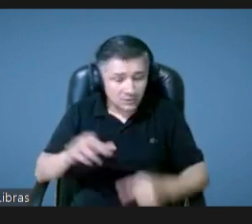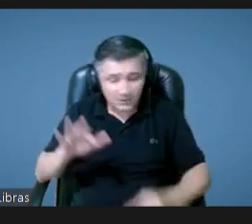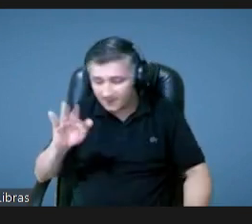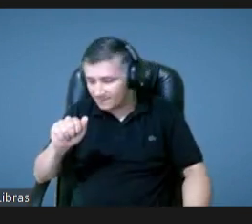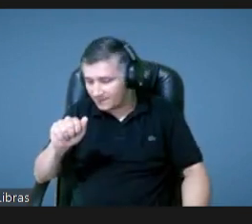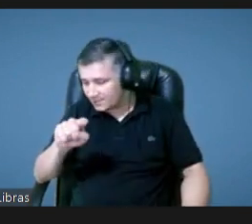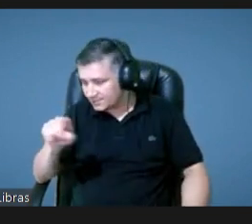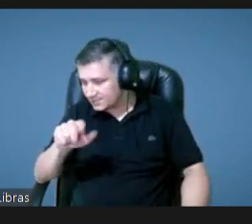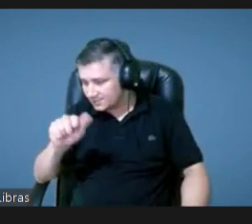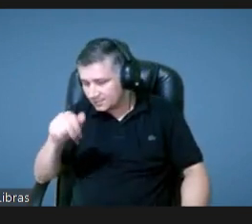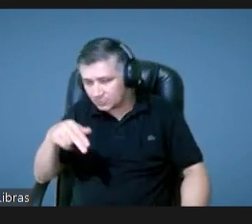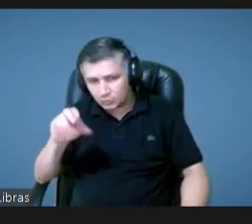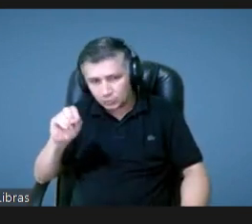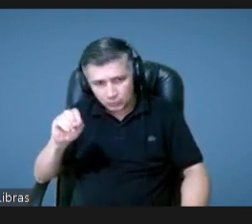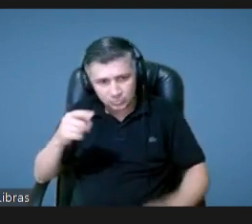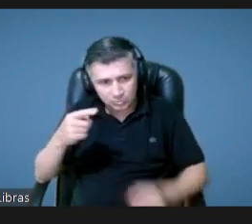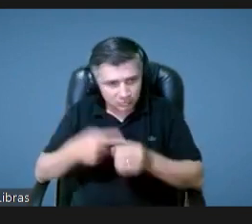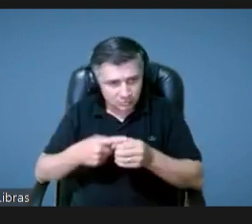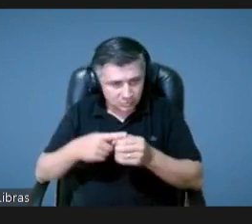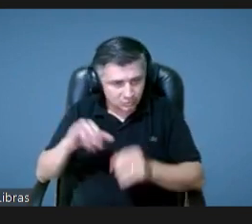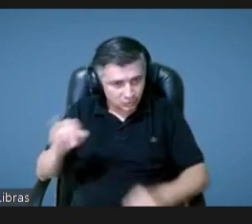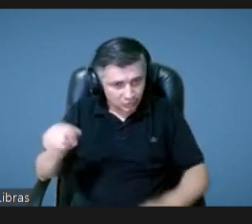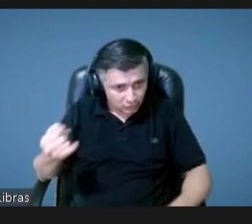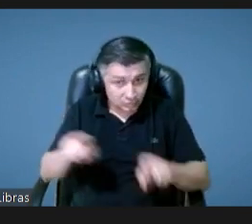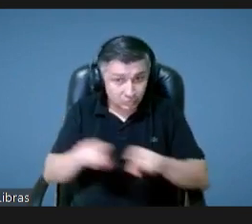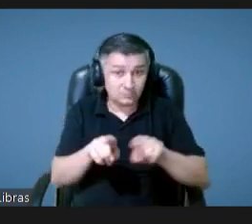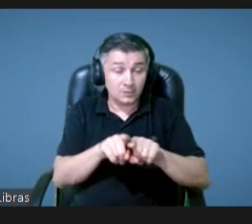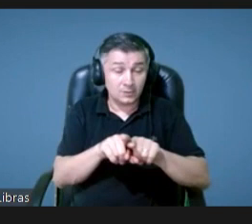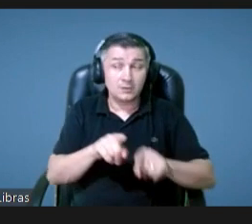With the Fasano Cidade Jardim,